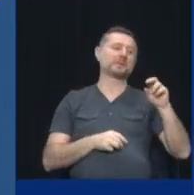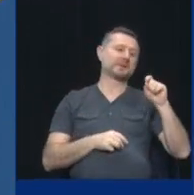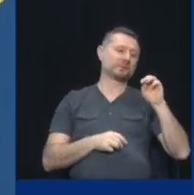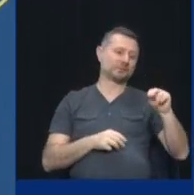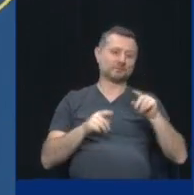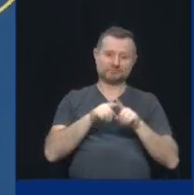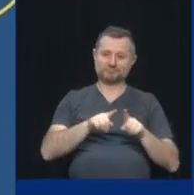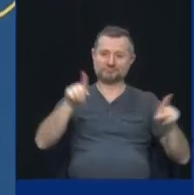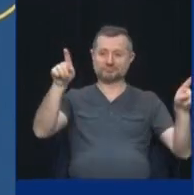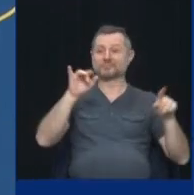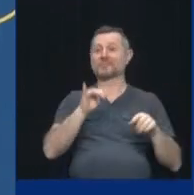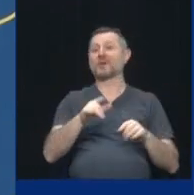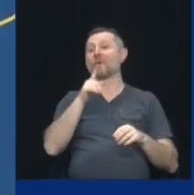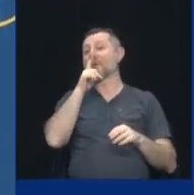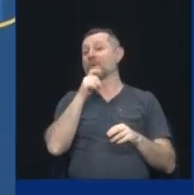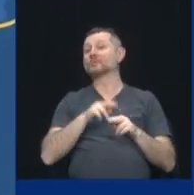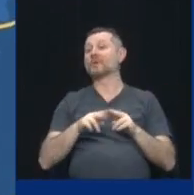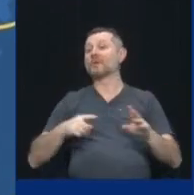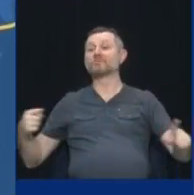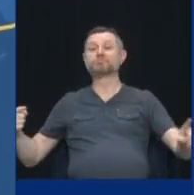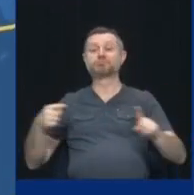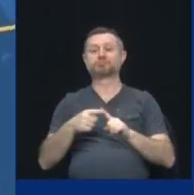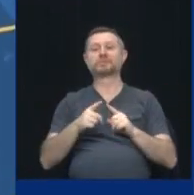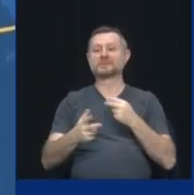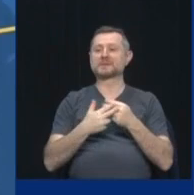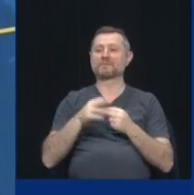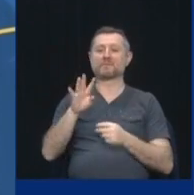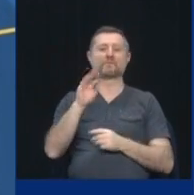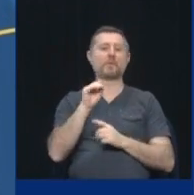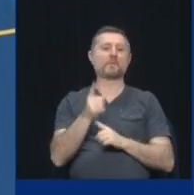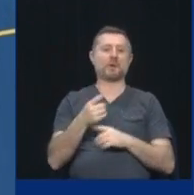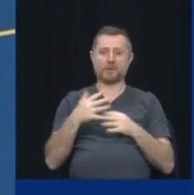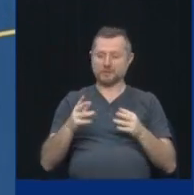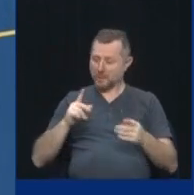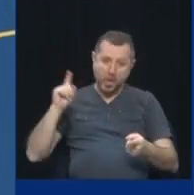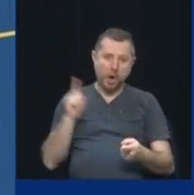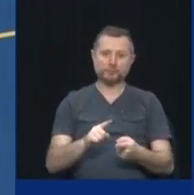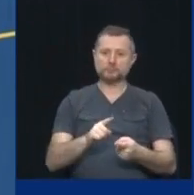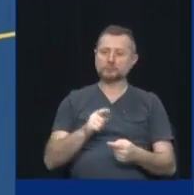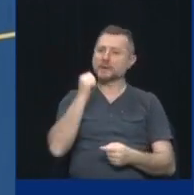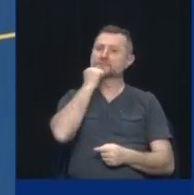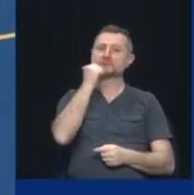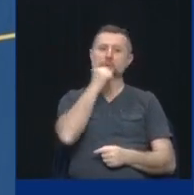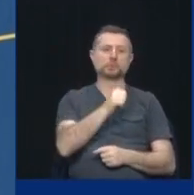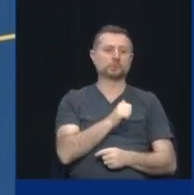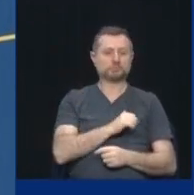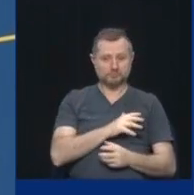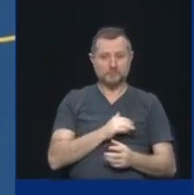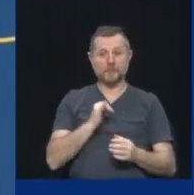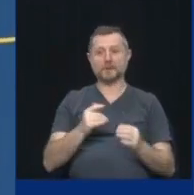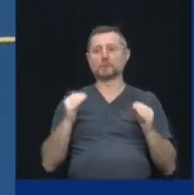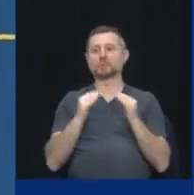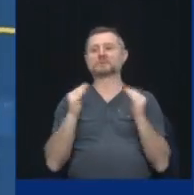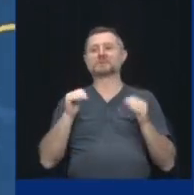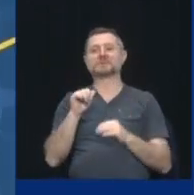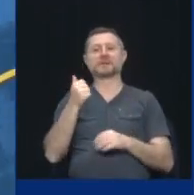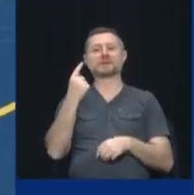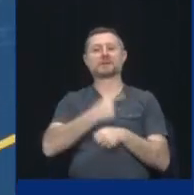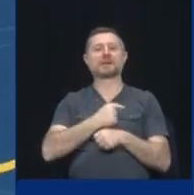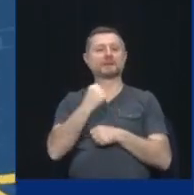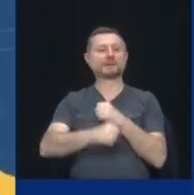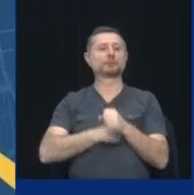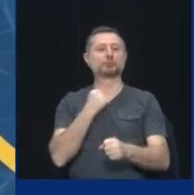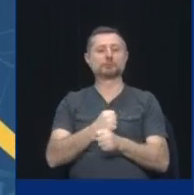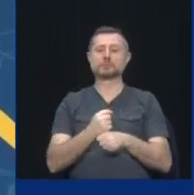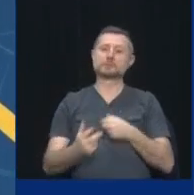Manhattan's East Side up to 40 minutes of travel time per day, adding up to 10 days per year. With roughly half of Long